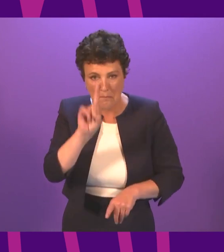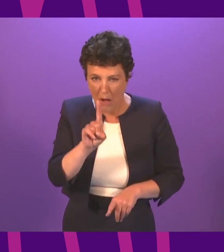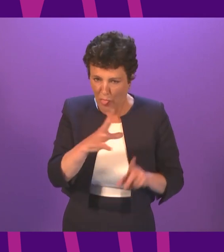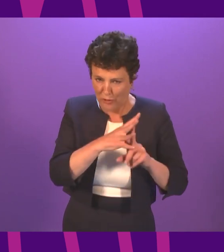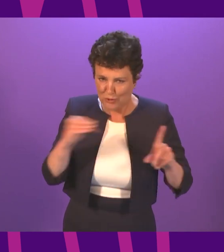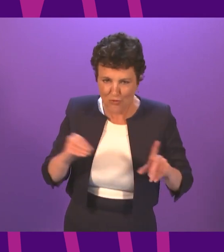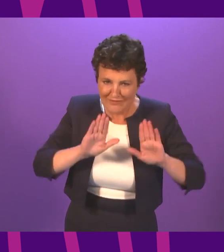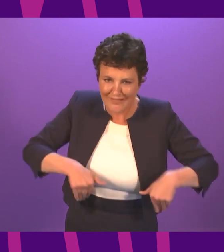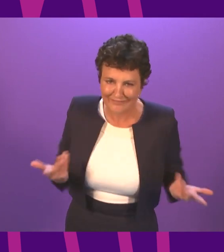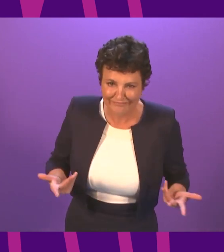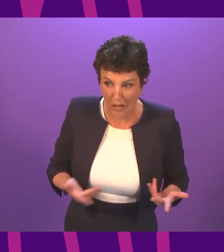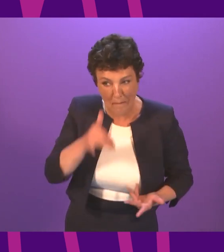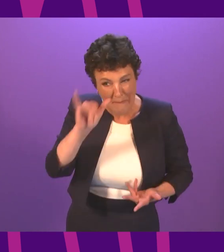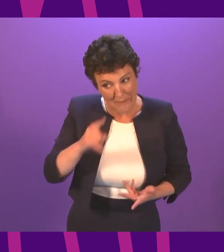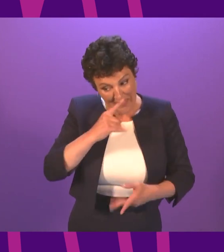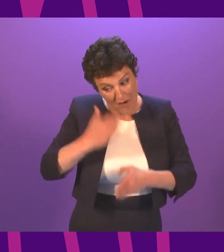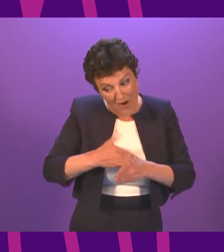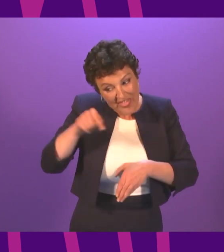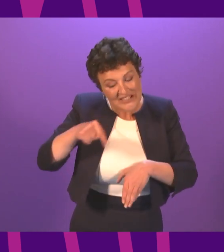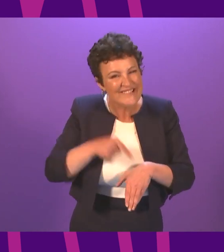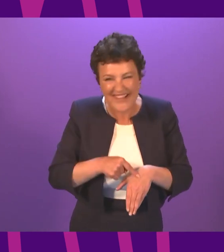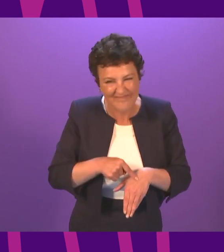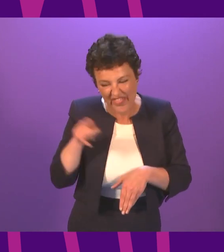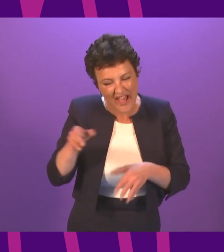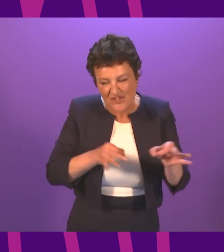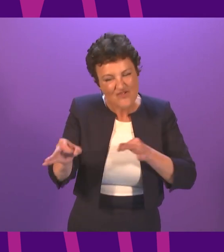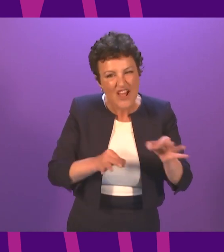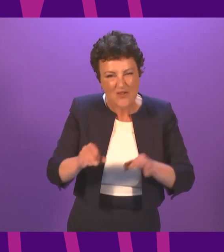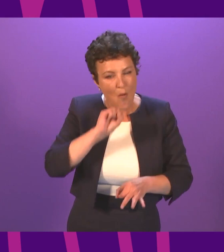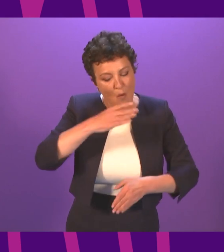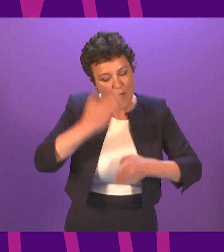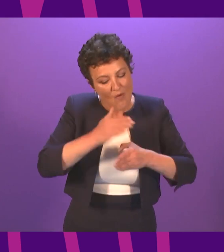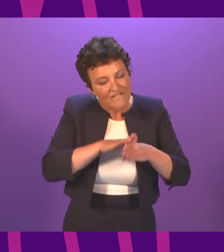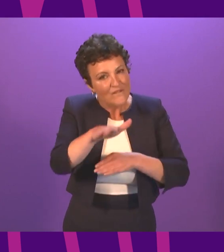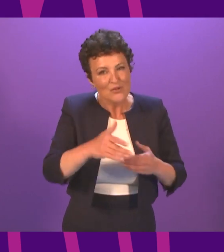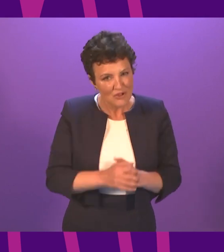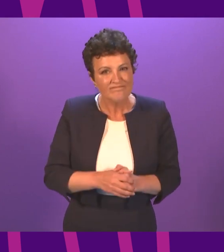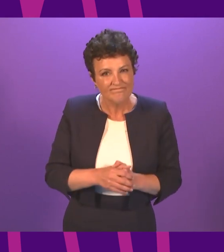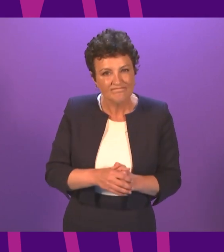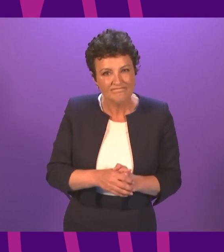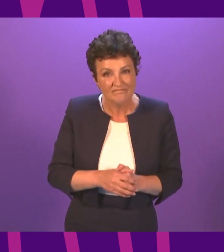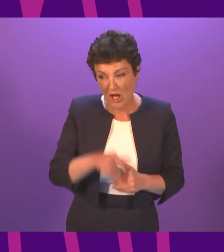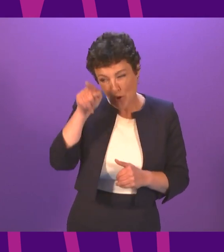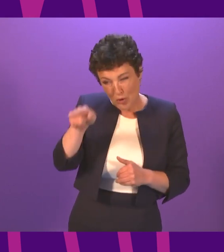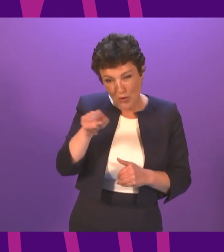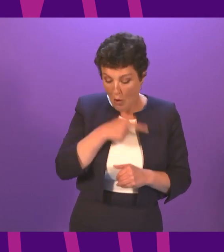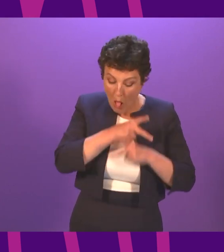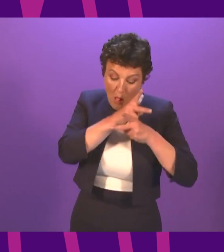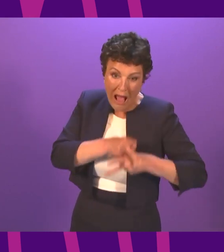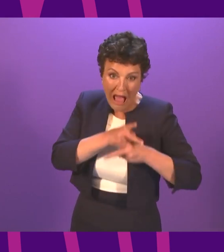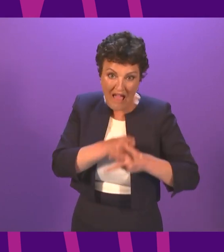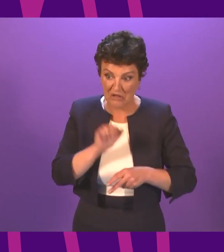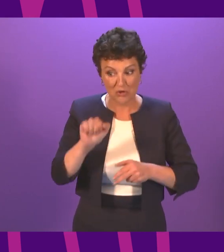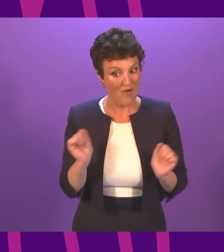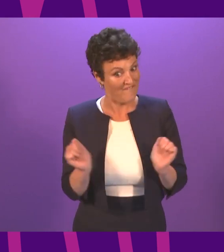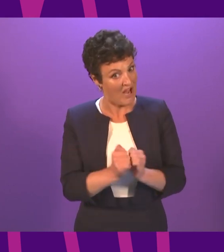Conservatives this time, but that strategy won't keep Scotland in the United Kingdom. And looking after their Conservative friends with